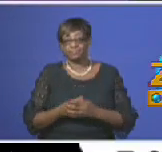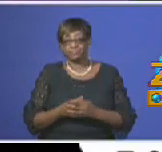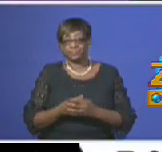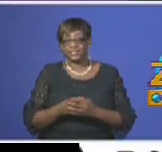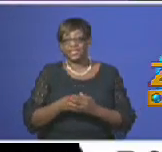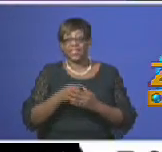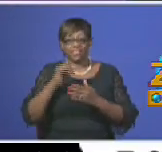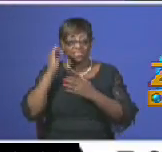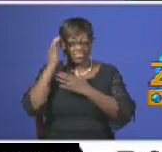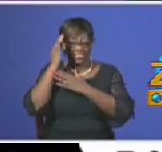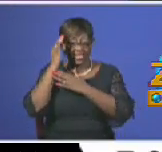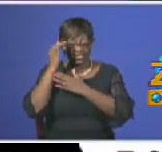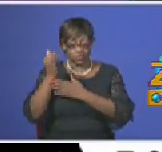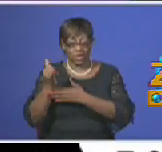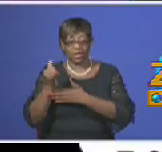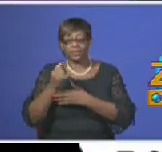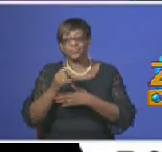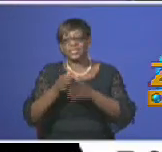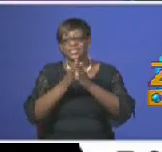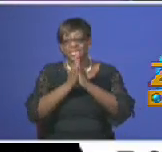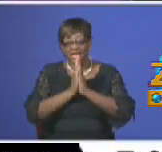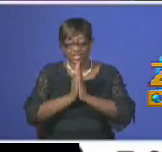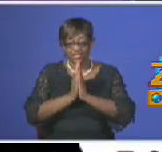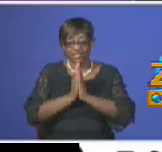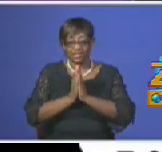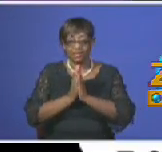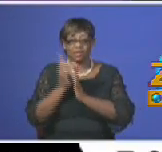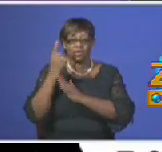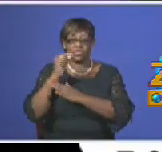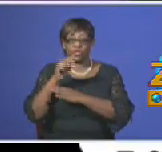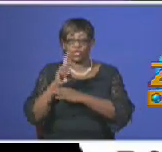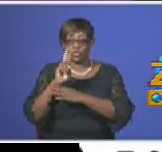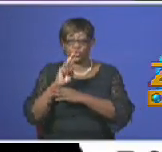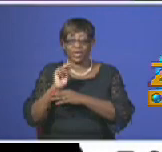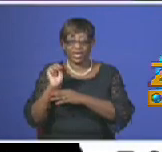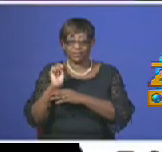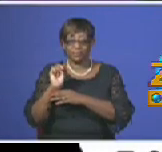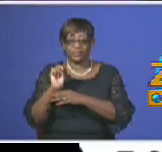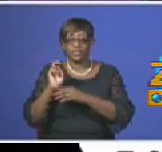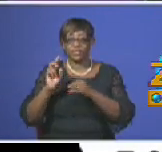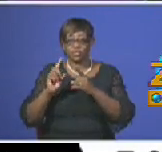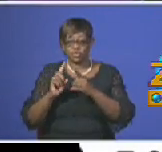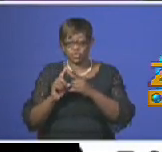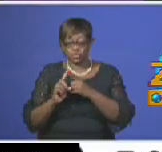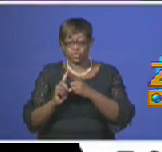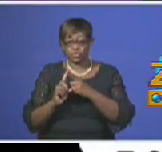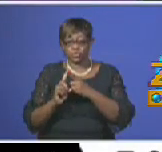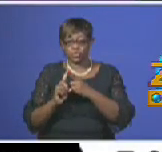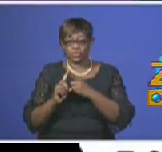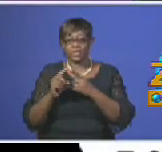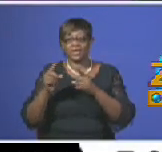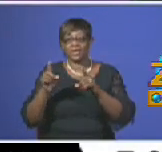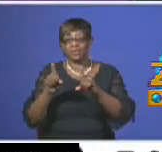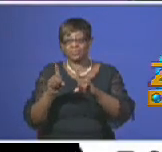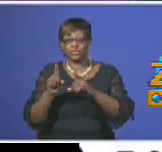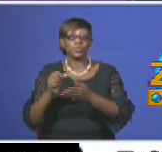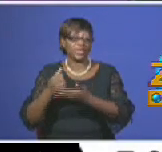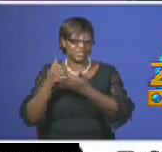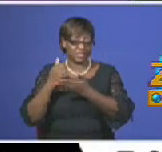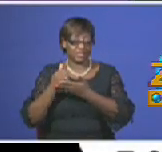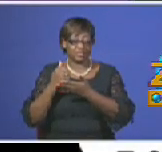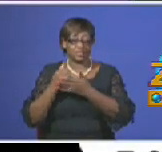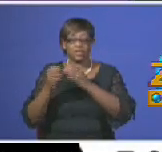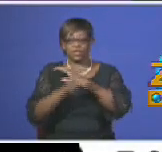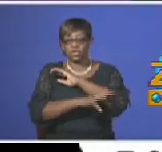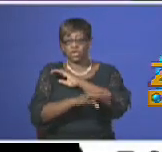why he appealed to the United Nations for relevant international financial institutions and like-minded countries to assist the country's call